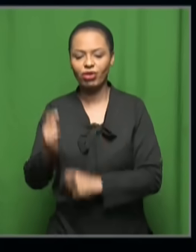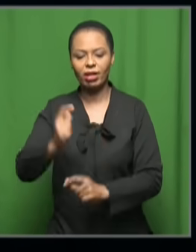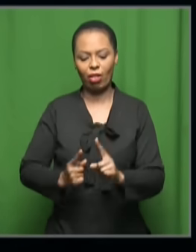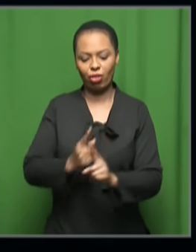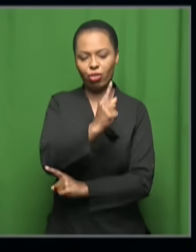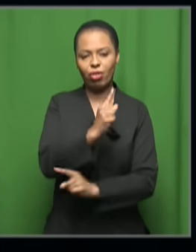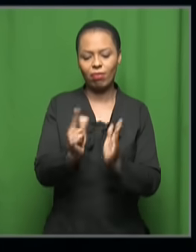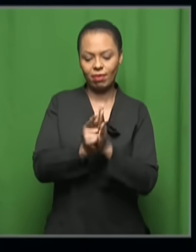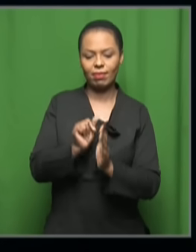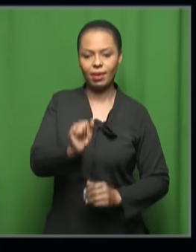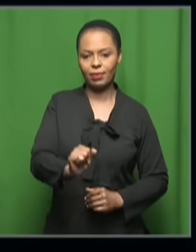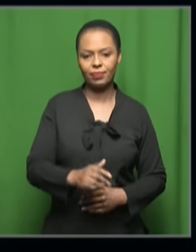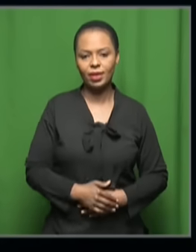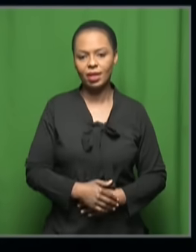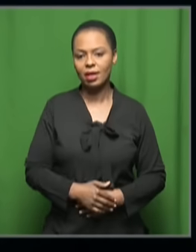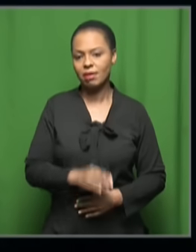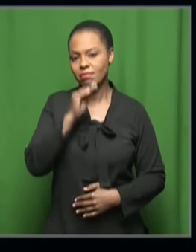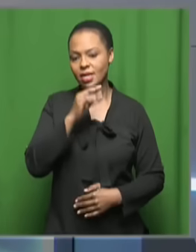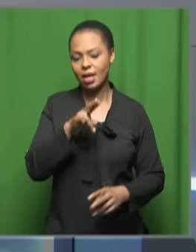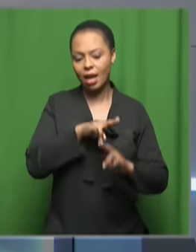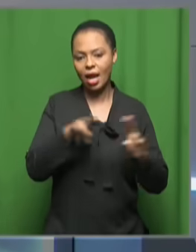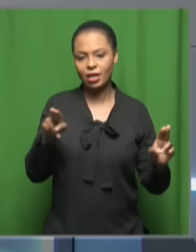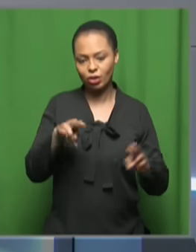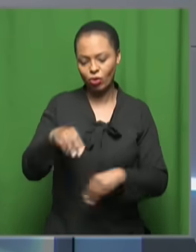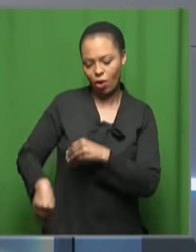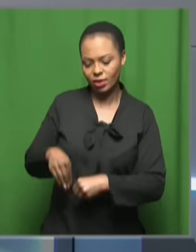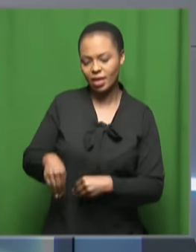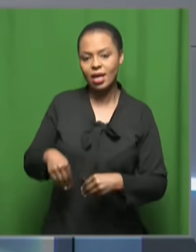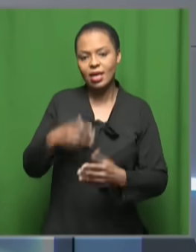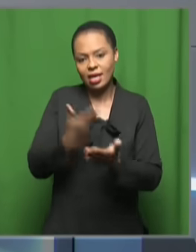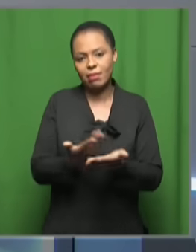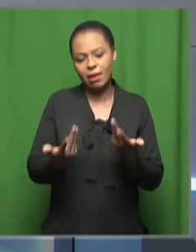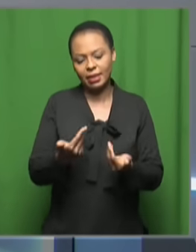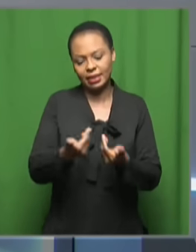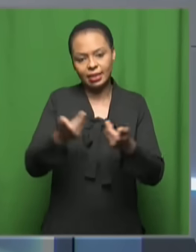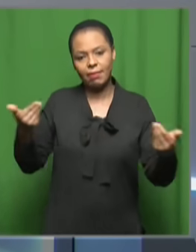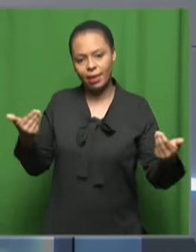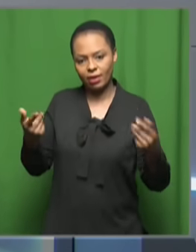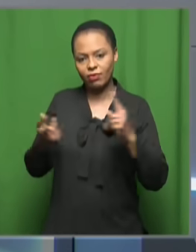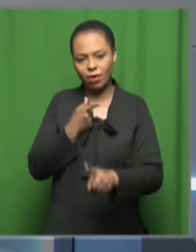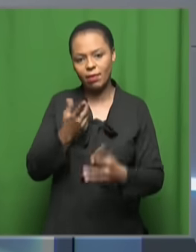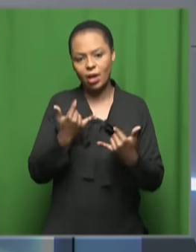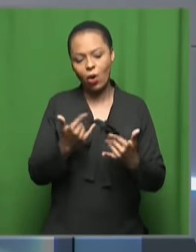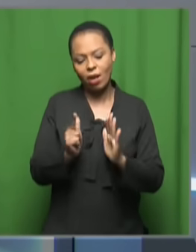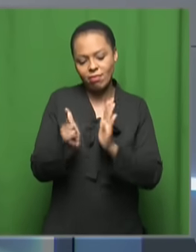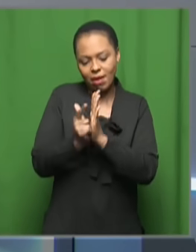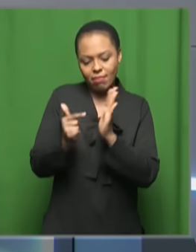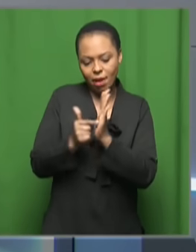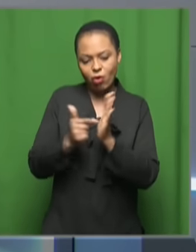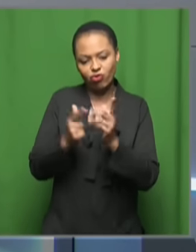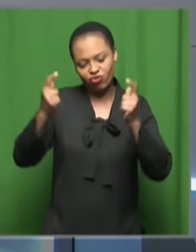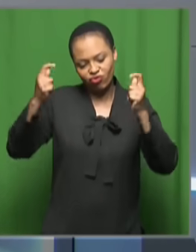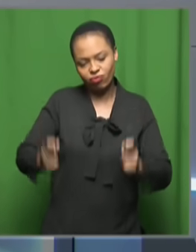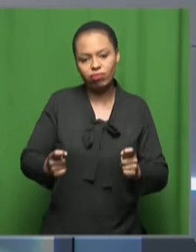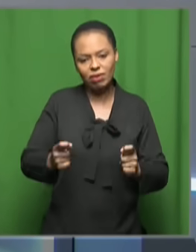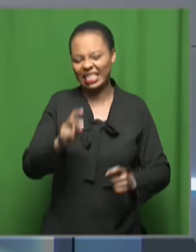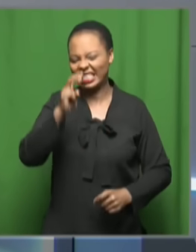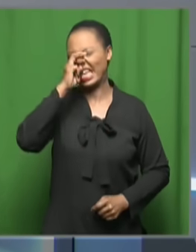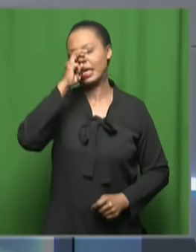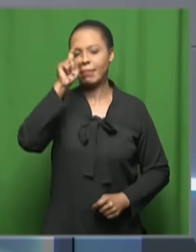the conversation around anti-corruption be separated from strengthening regulation where regulation is needed without